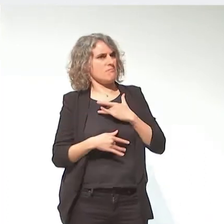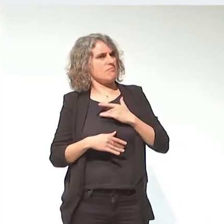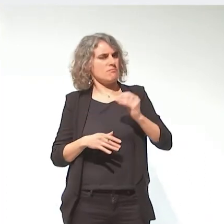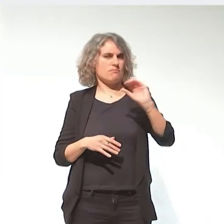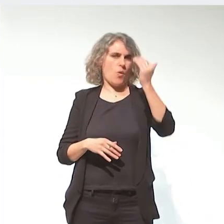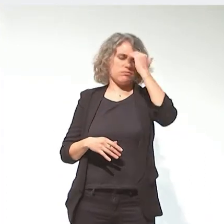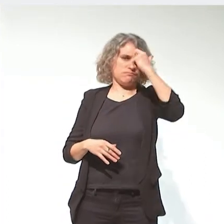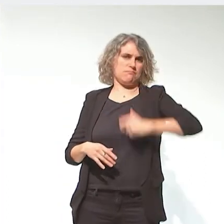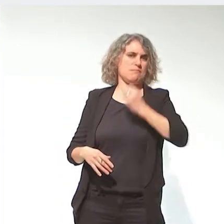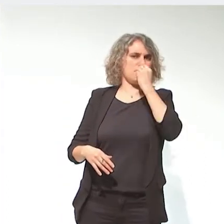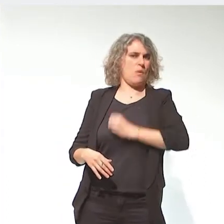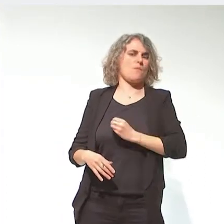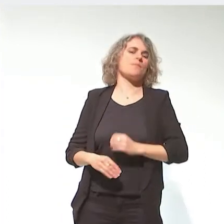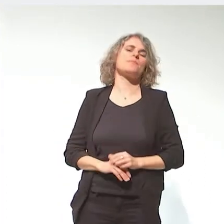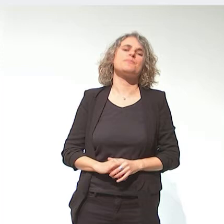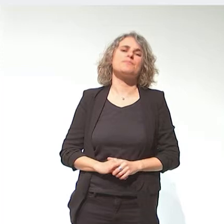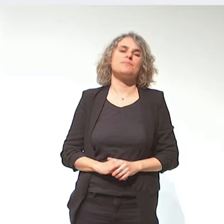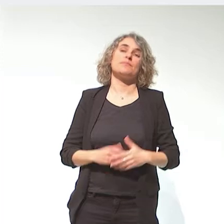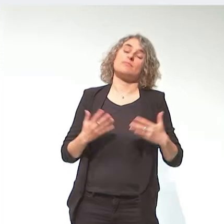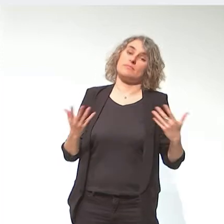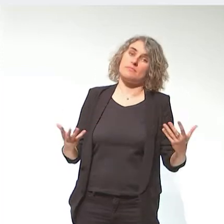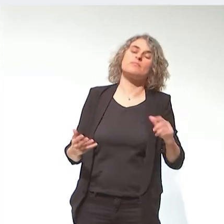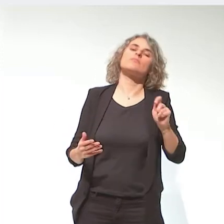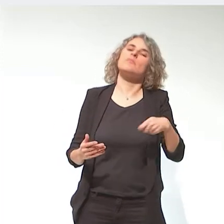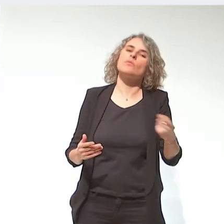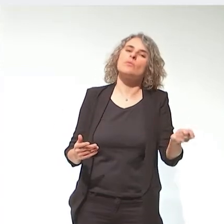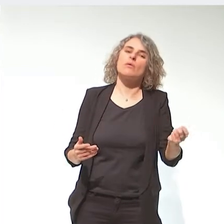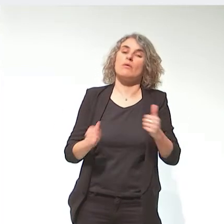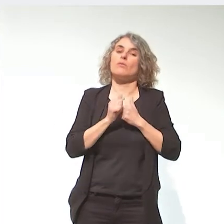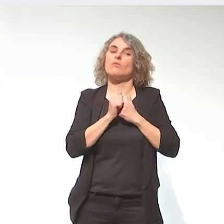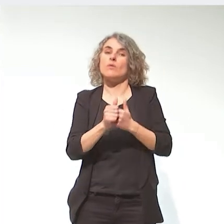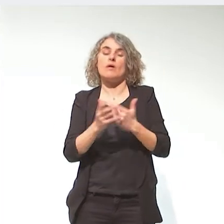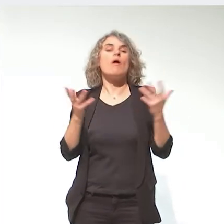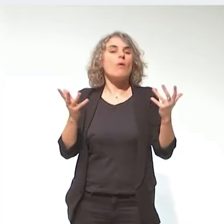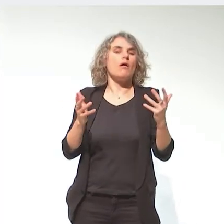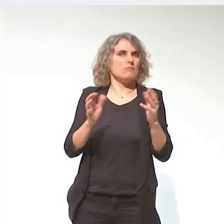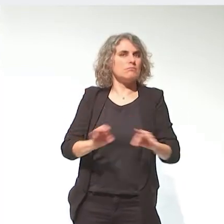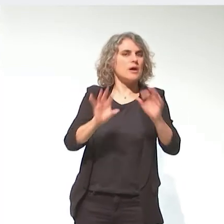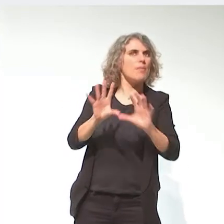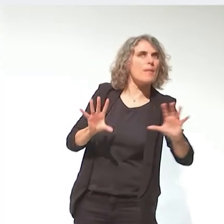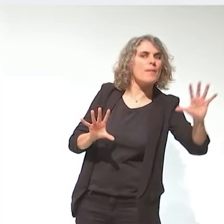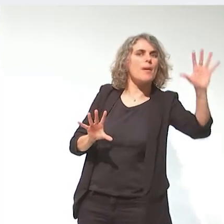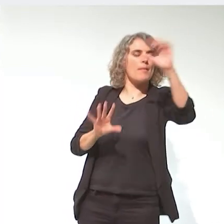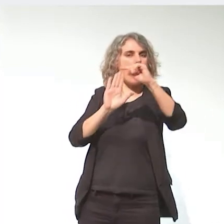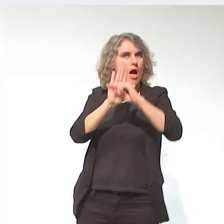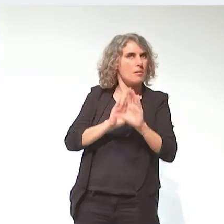states' competencies. This initiative will build on the experience of the EU Disability Card pilot